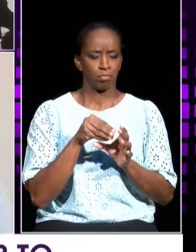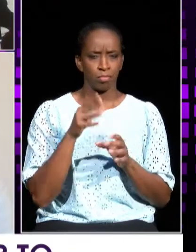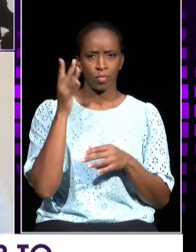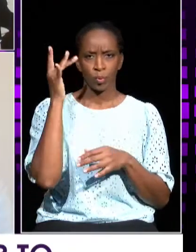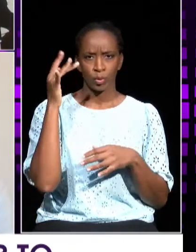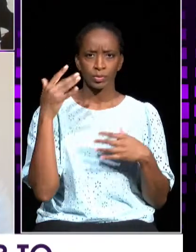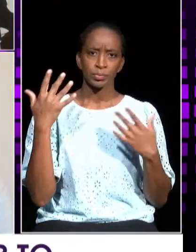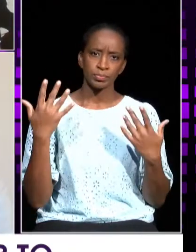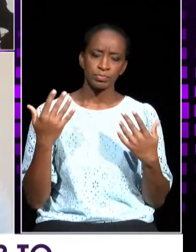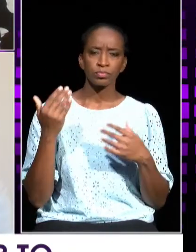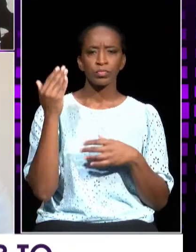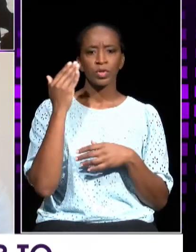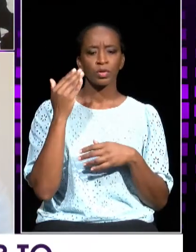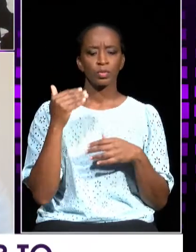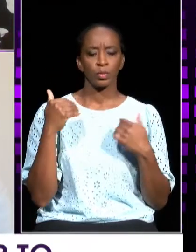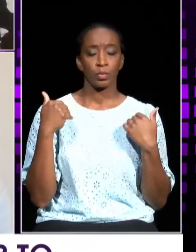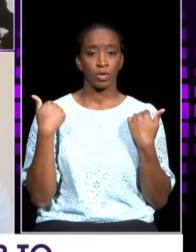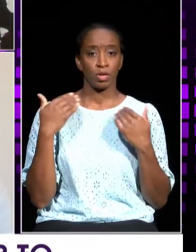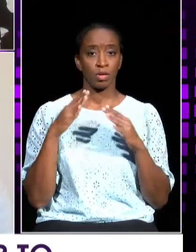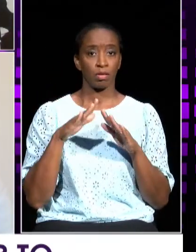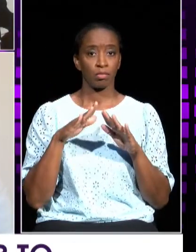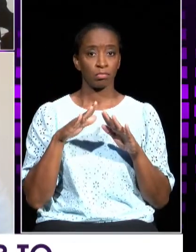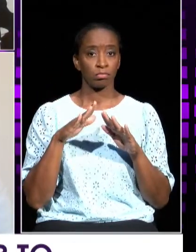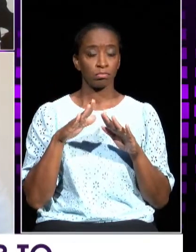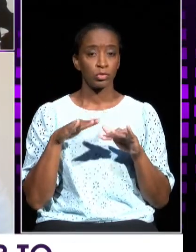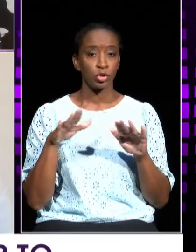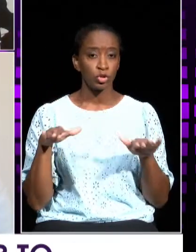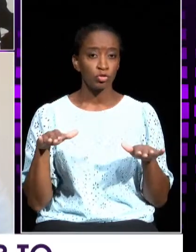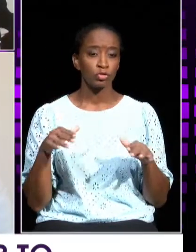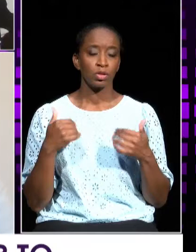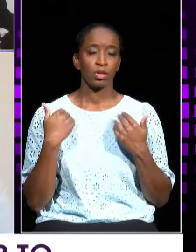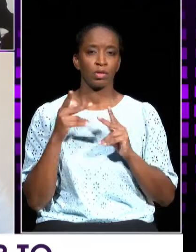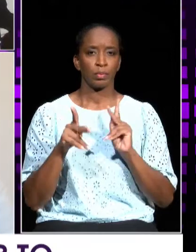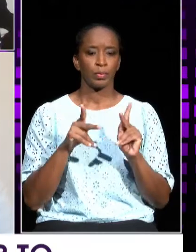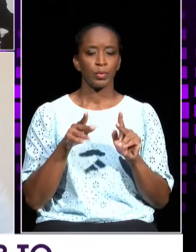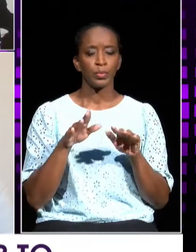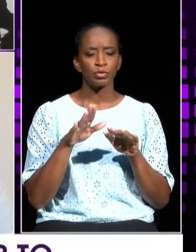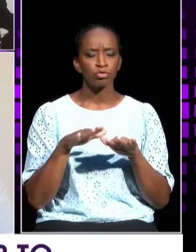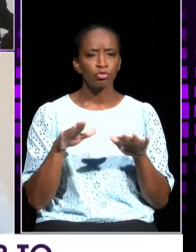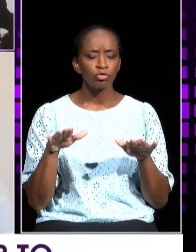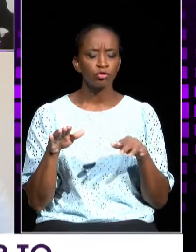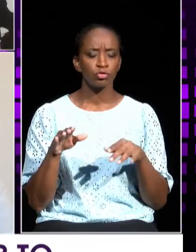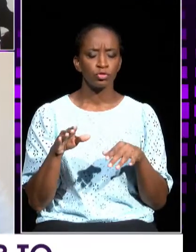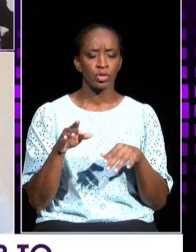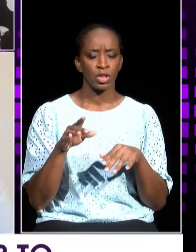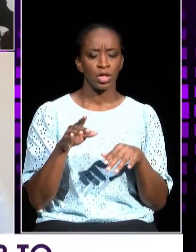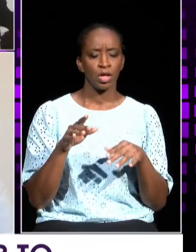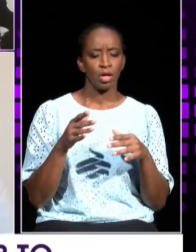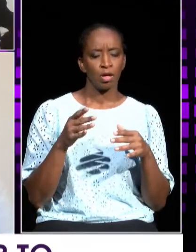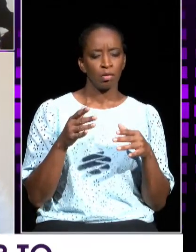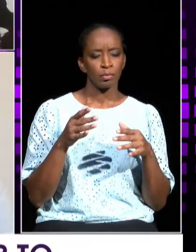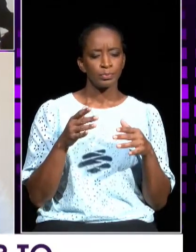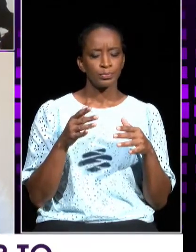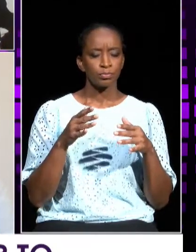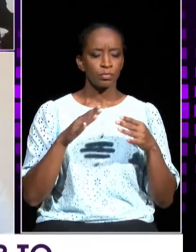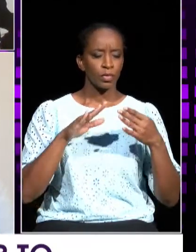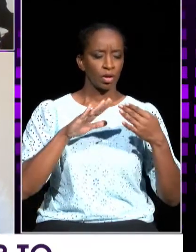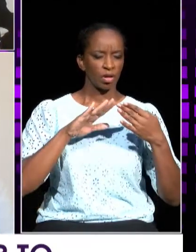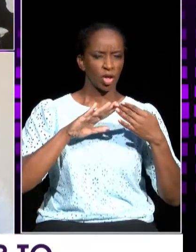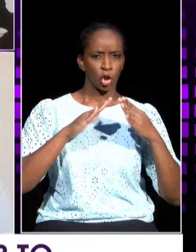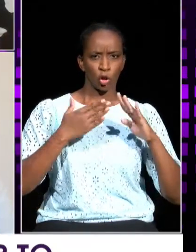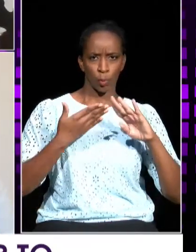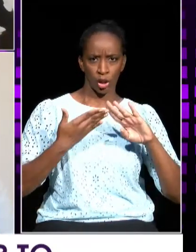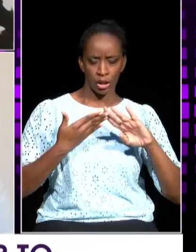raise the child, but we're in a situation where our children are deviant. Some of them are astray. Where do you think that started? Shawn, I'm going to start with you